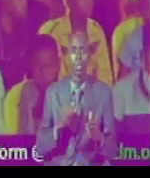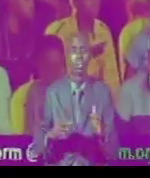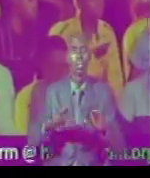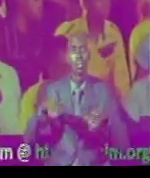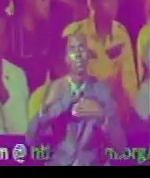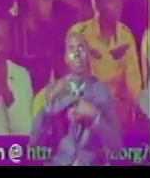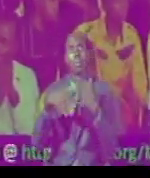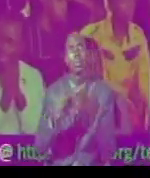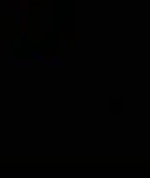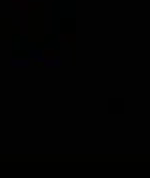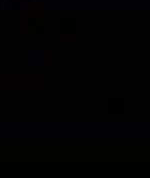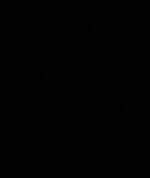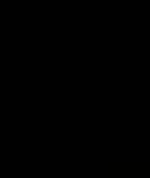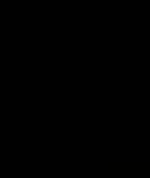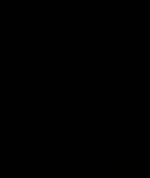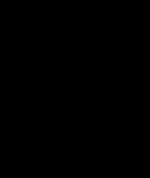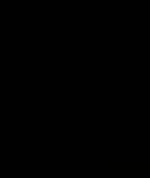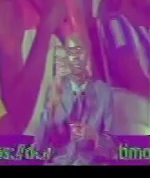God.